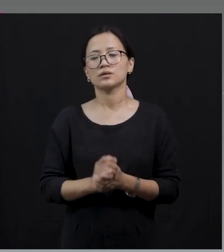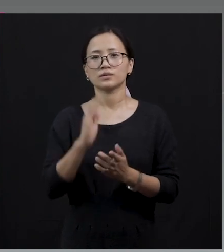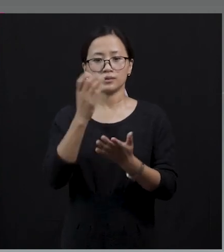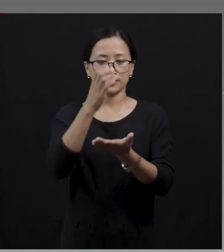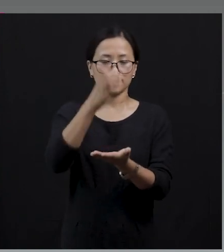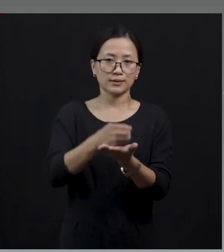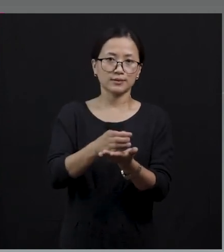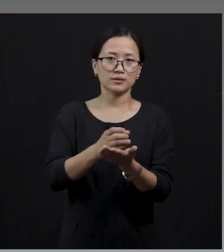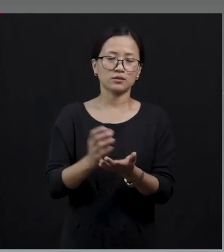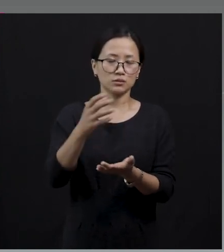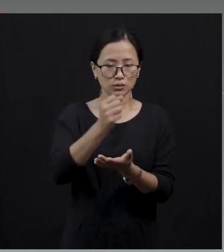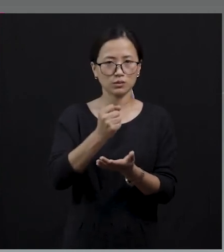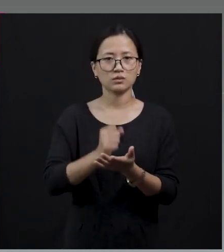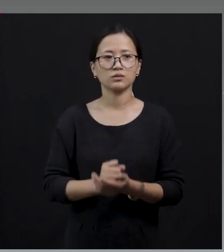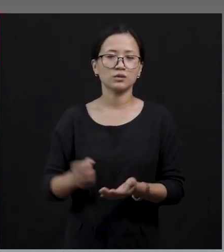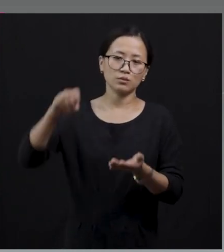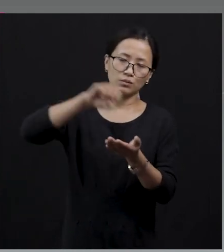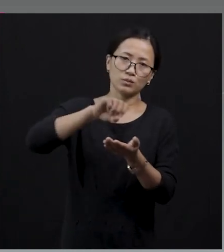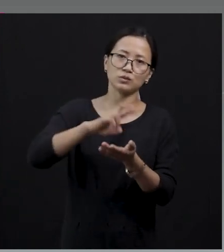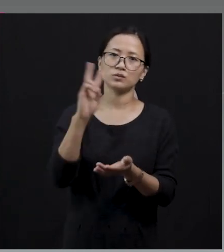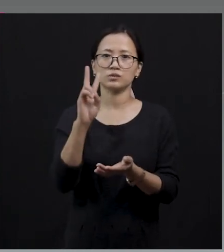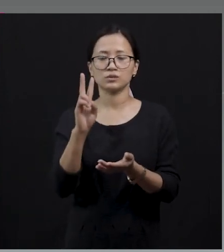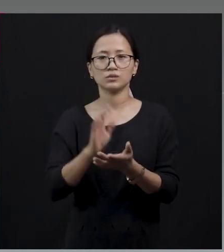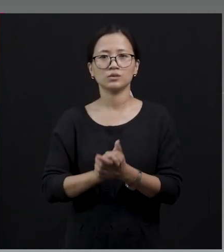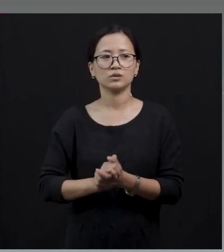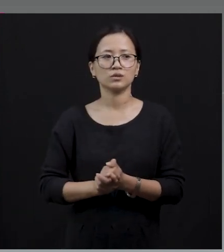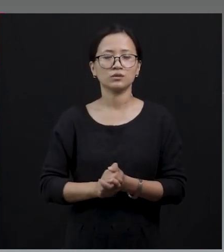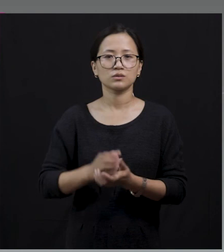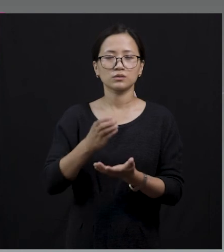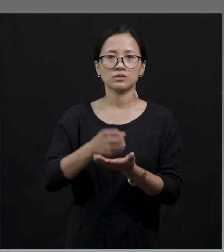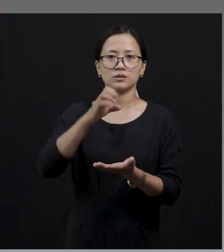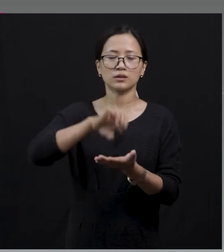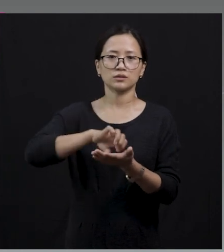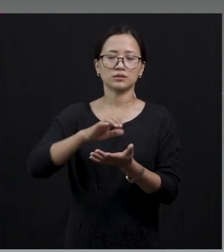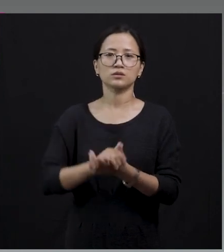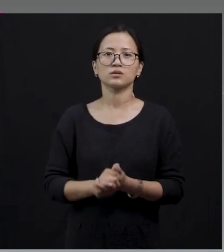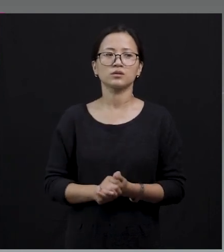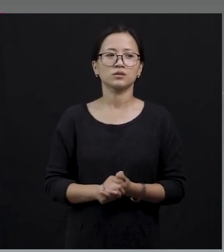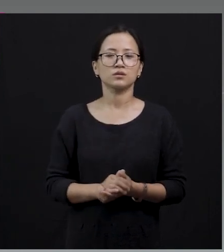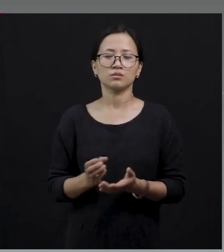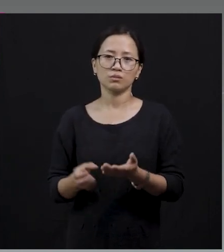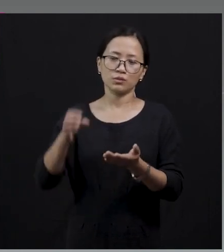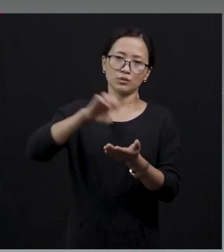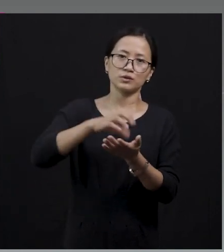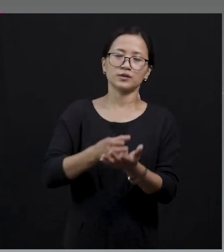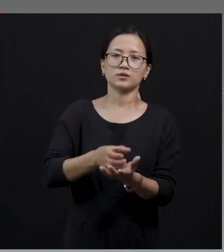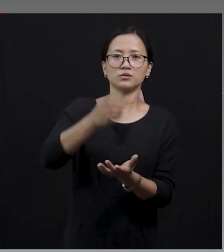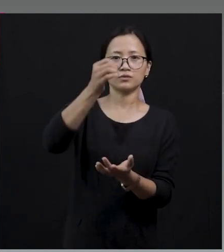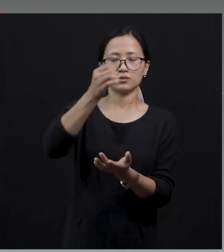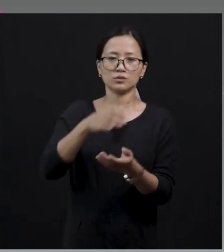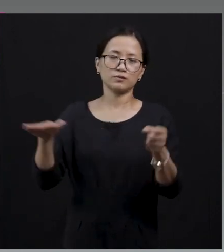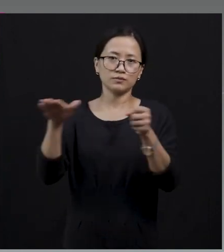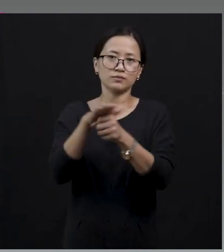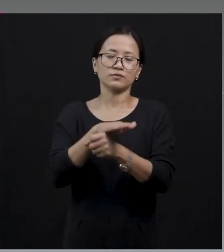That means if I pour water in these two bottles, and after pouring it here, I pour it into this bottle, it will